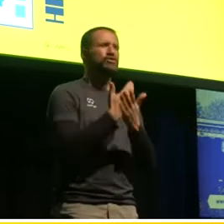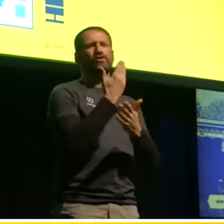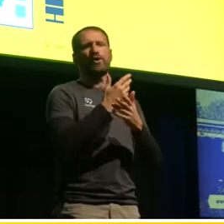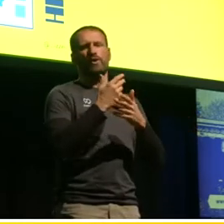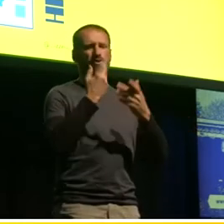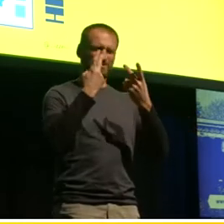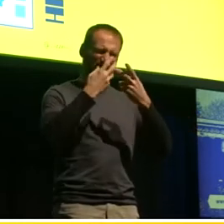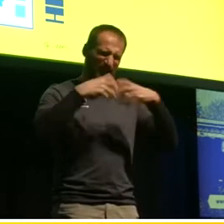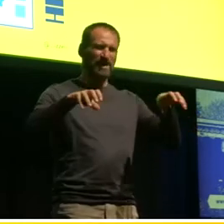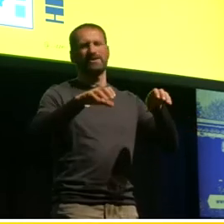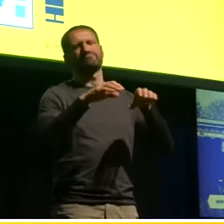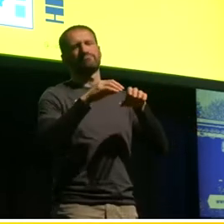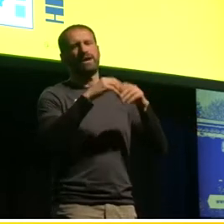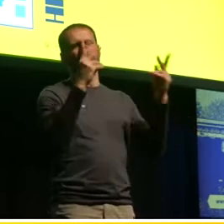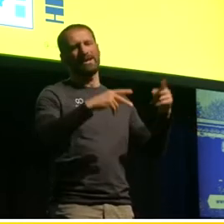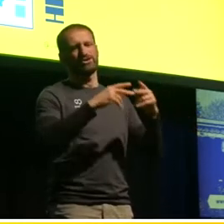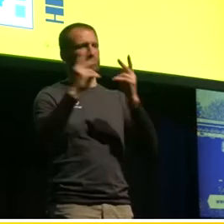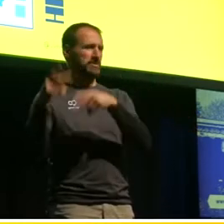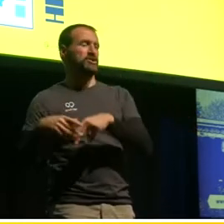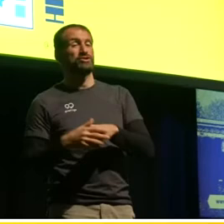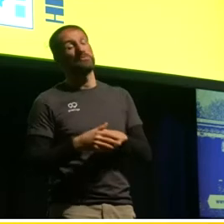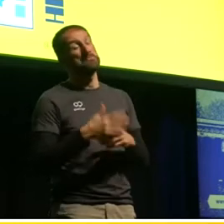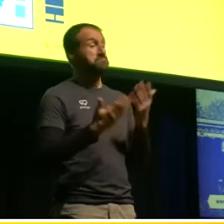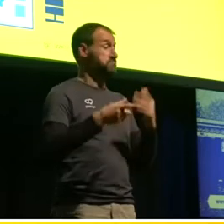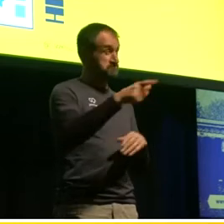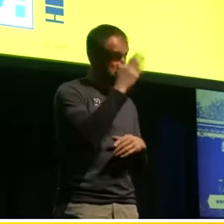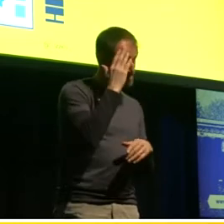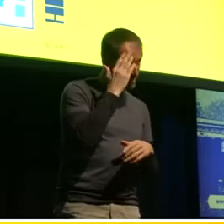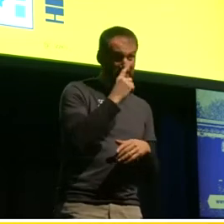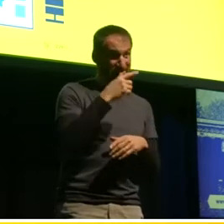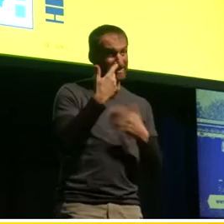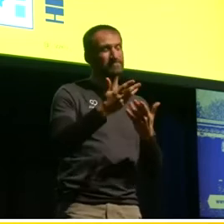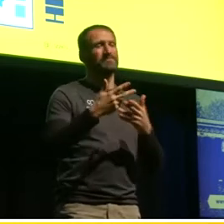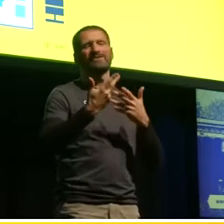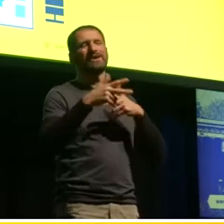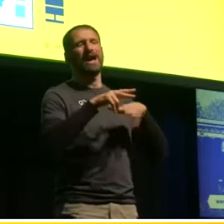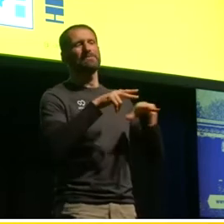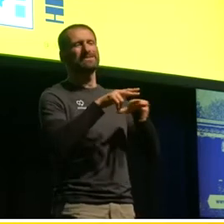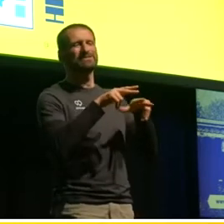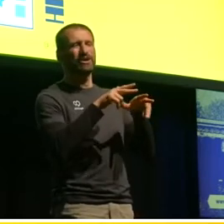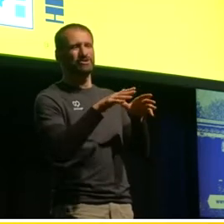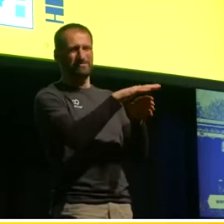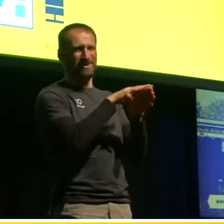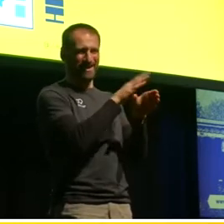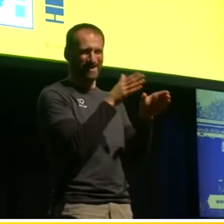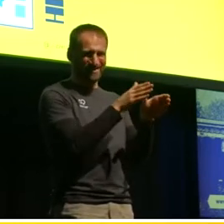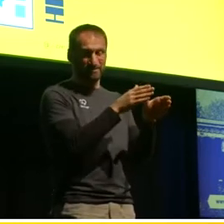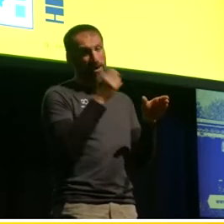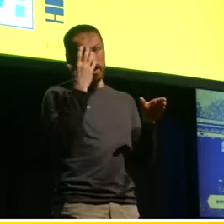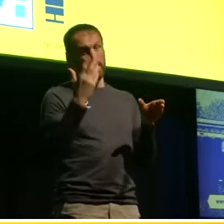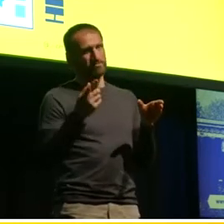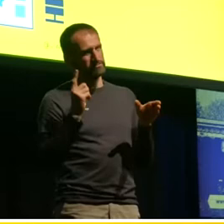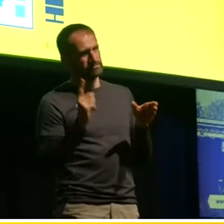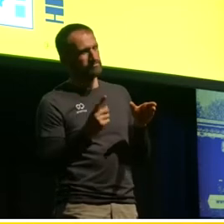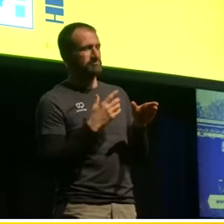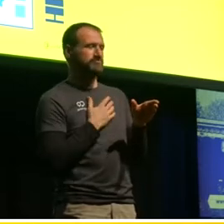applications. You might already do this if you have an administration area. So that's sometimes already this kind of approach. You